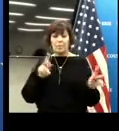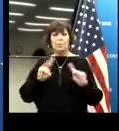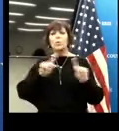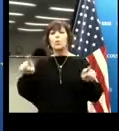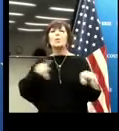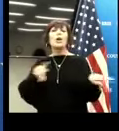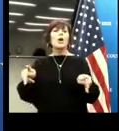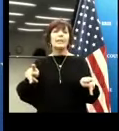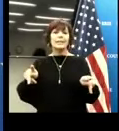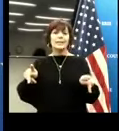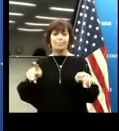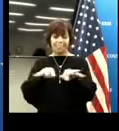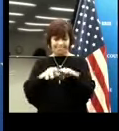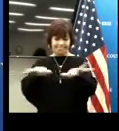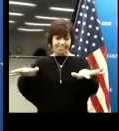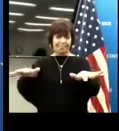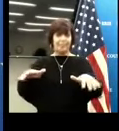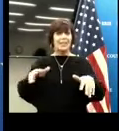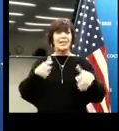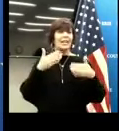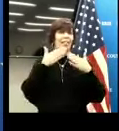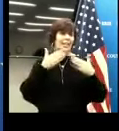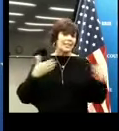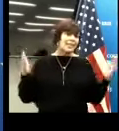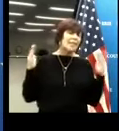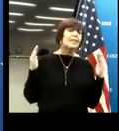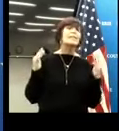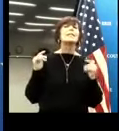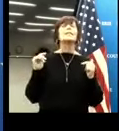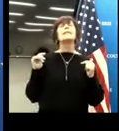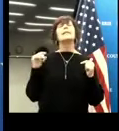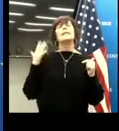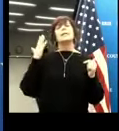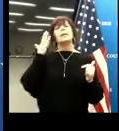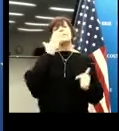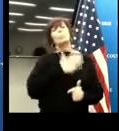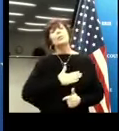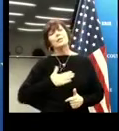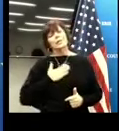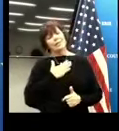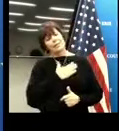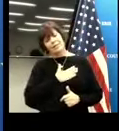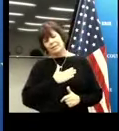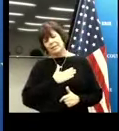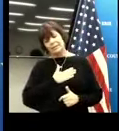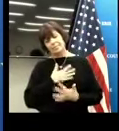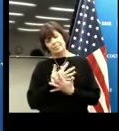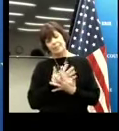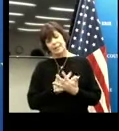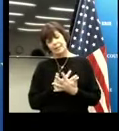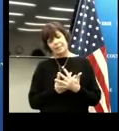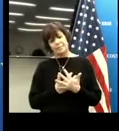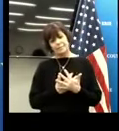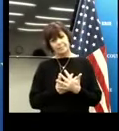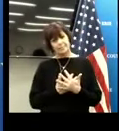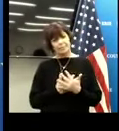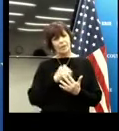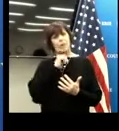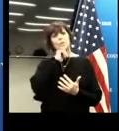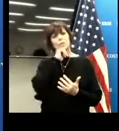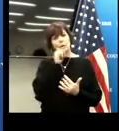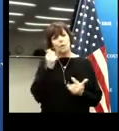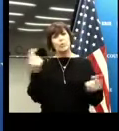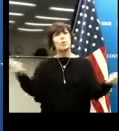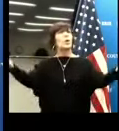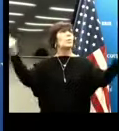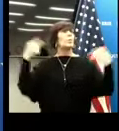parties. Thanksgiving's coming up. Please, I am imploring you, do not bring together people